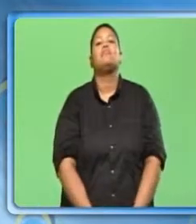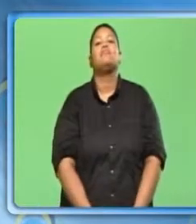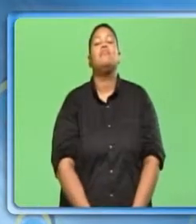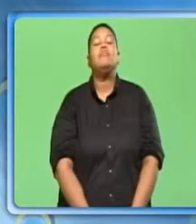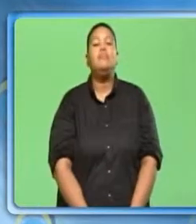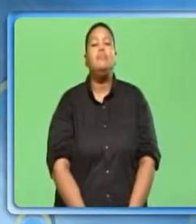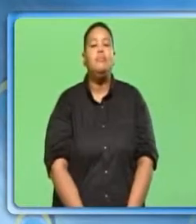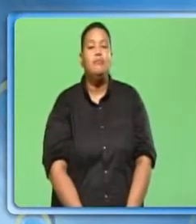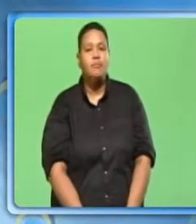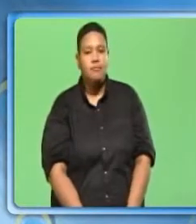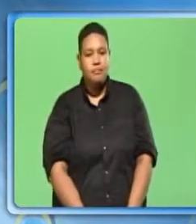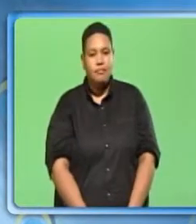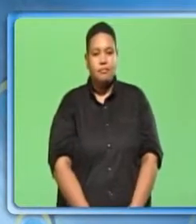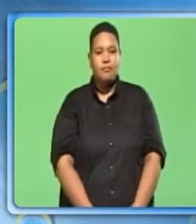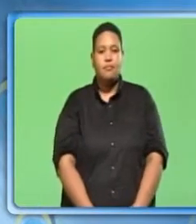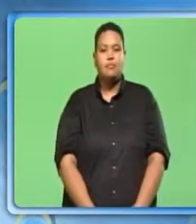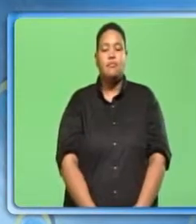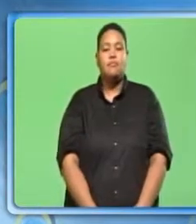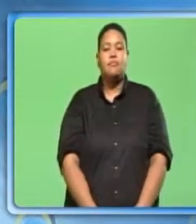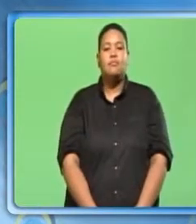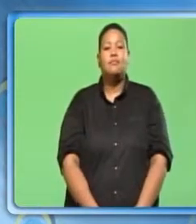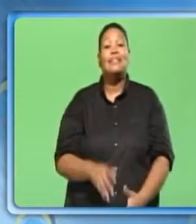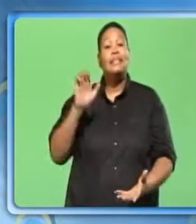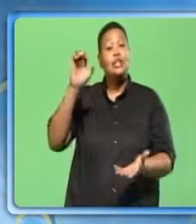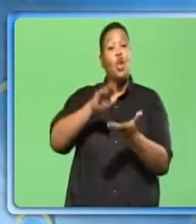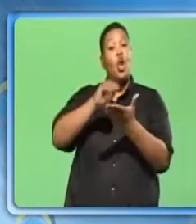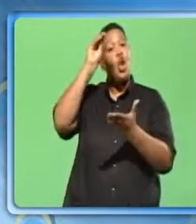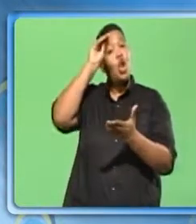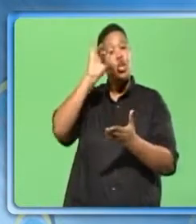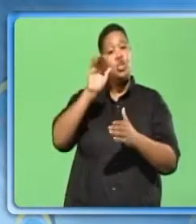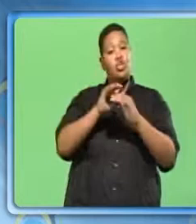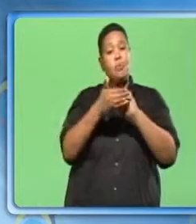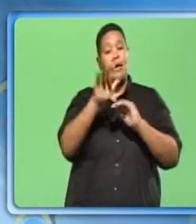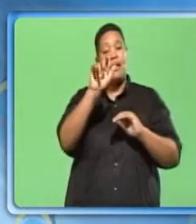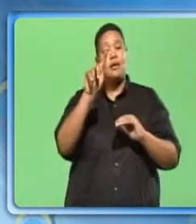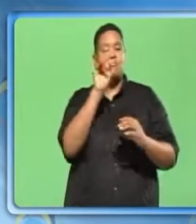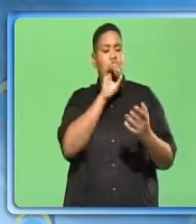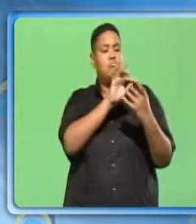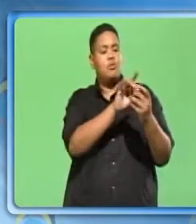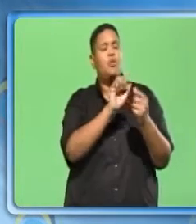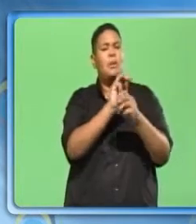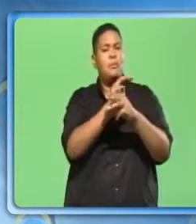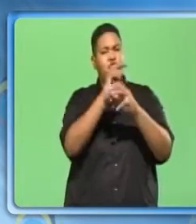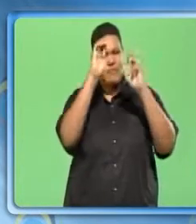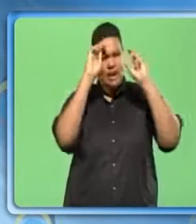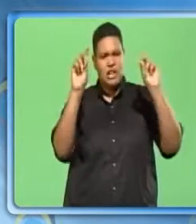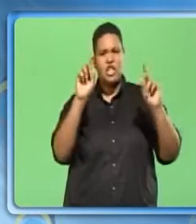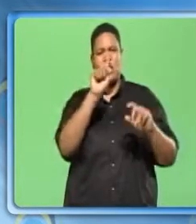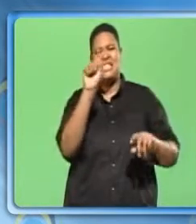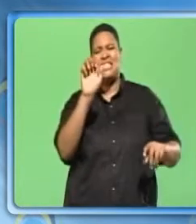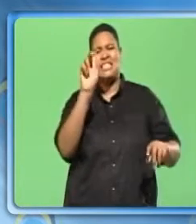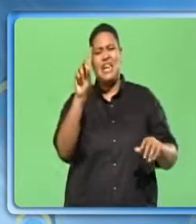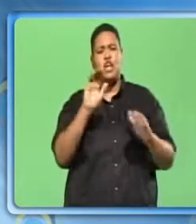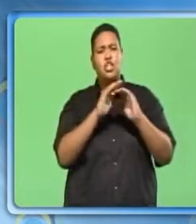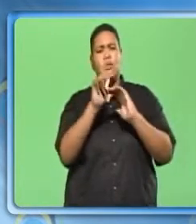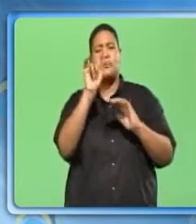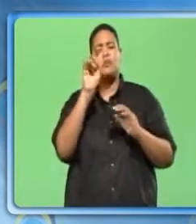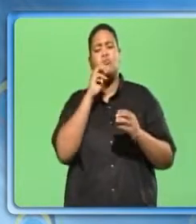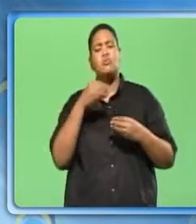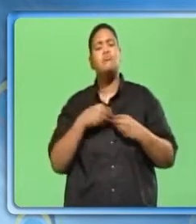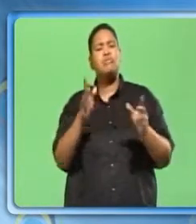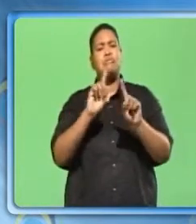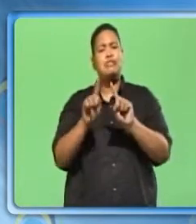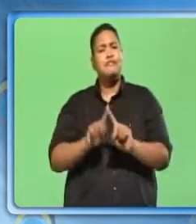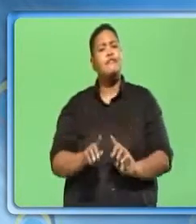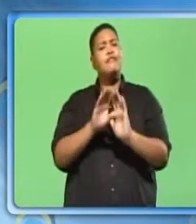E-Learning Jamaica Limited, in association with the Ministry of Education and SED Jamaica Limited, present a series of e-learning